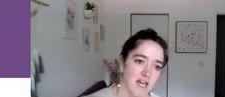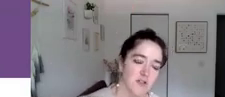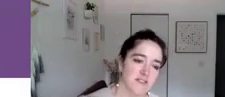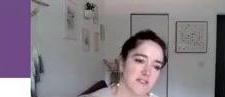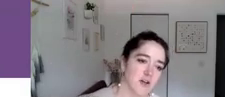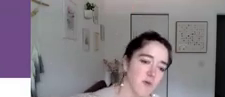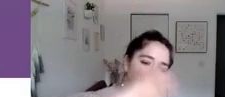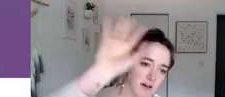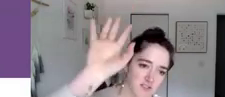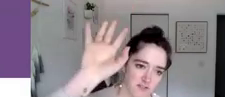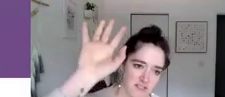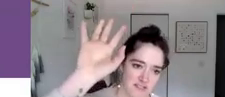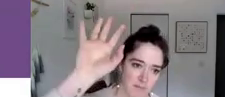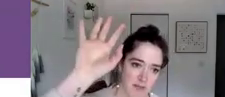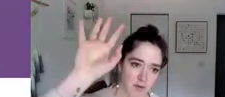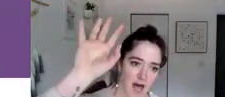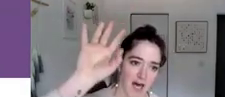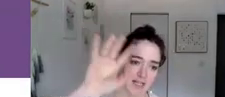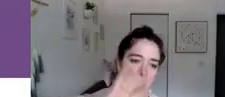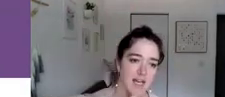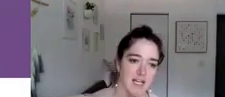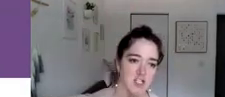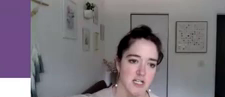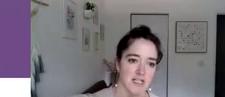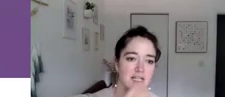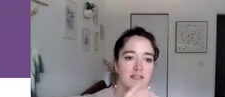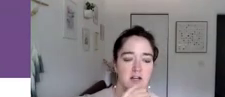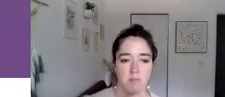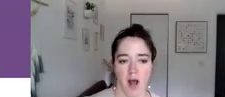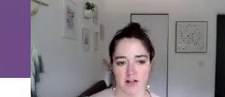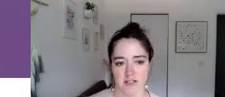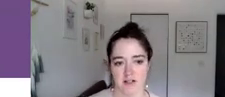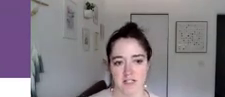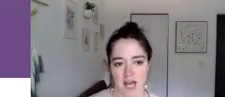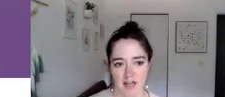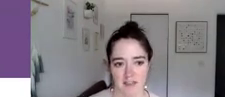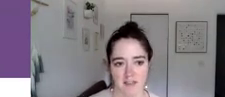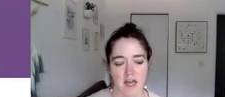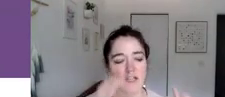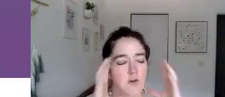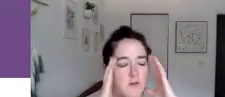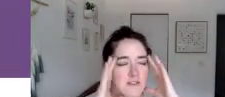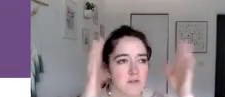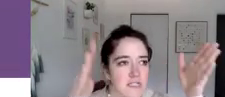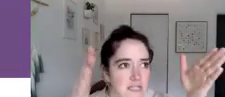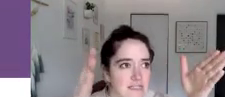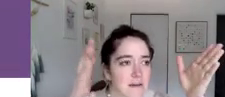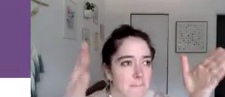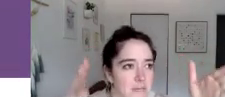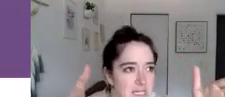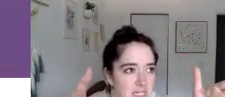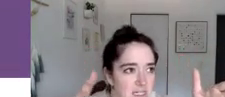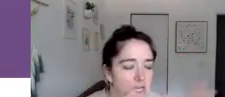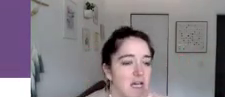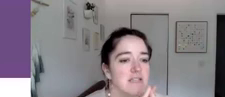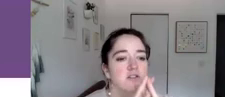left side, you can see the array of services that people had engaged in the year prior to their death. And so what this really says to